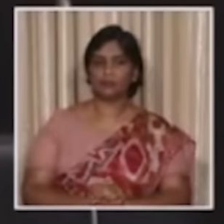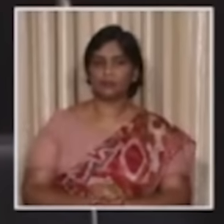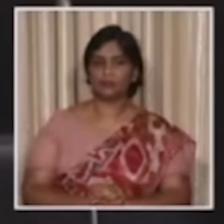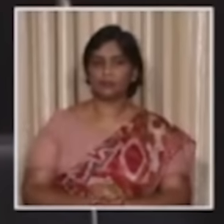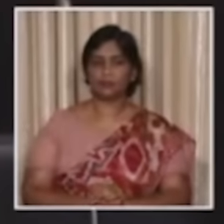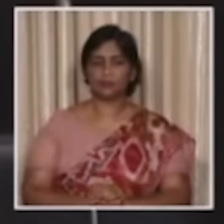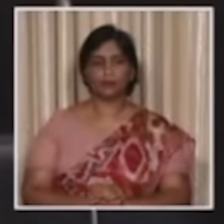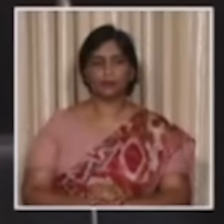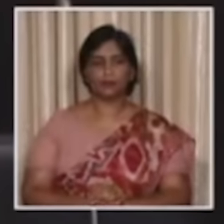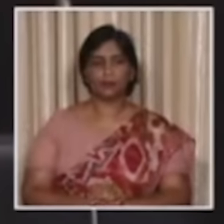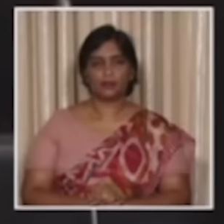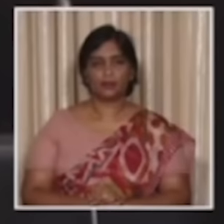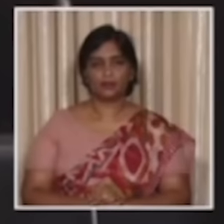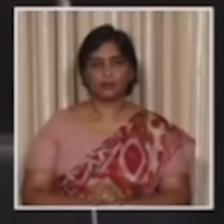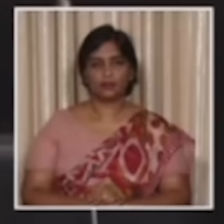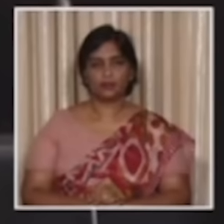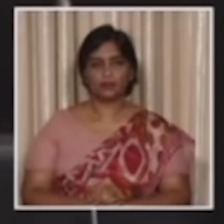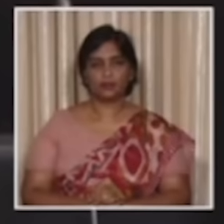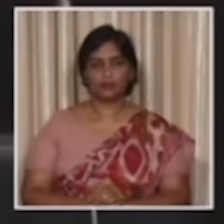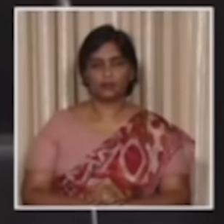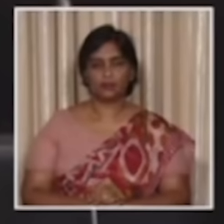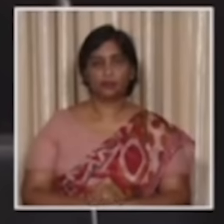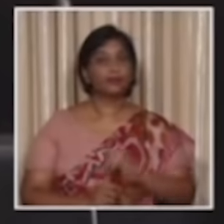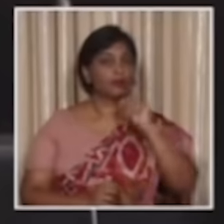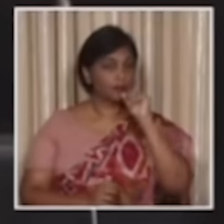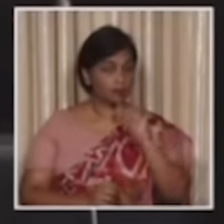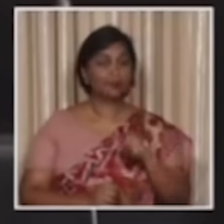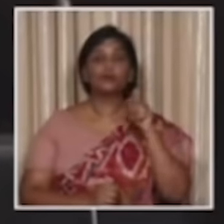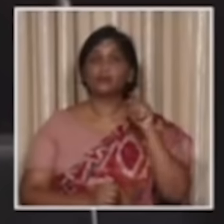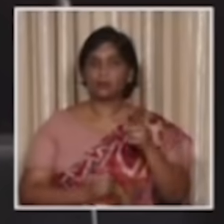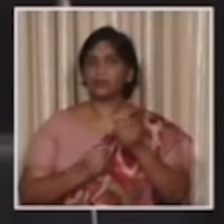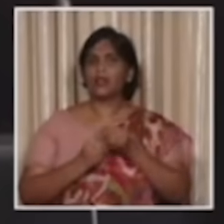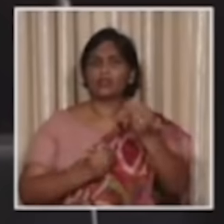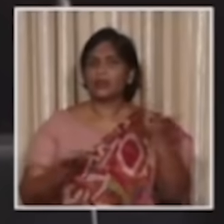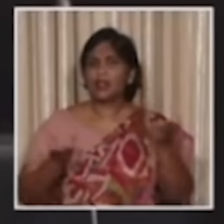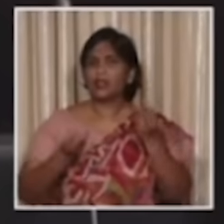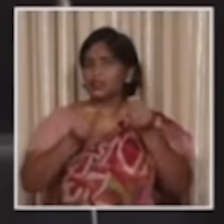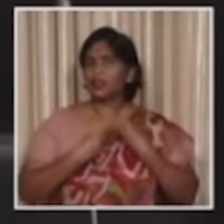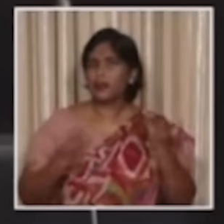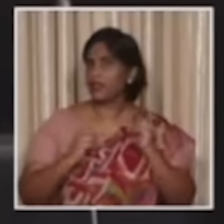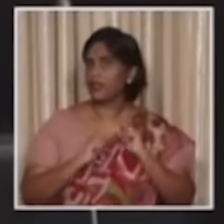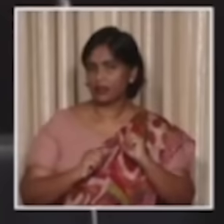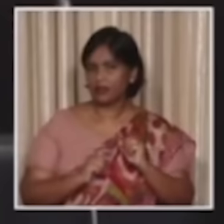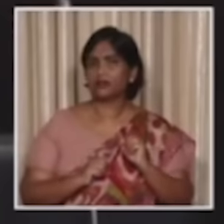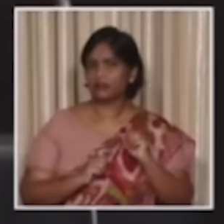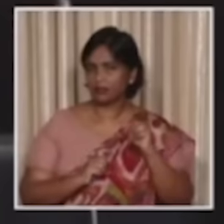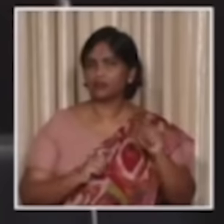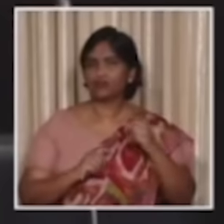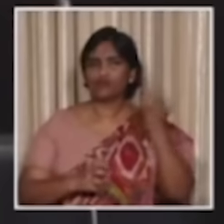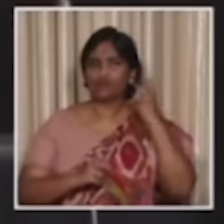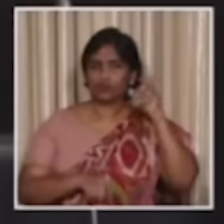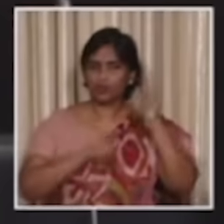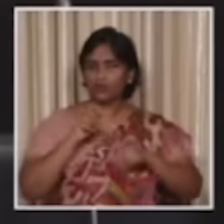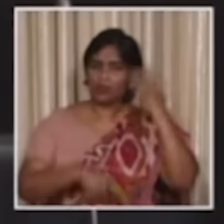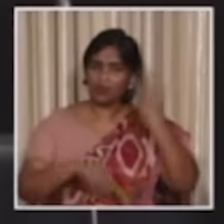No, those broad outlines are not necessary. At least why can't you give us the details of at least those Muslims whom you have